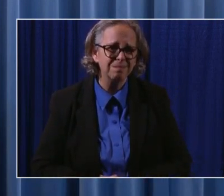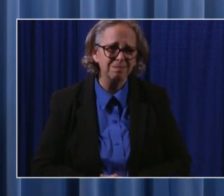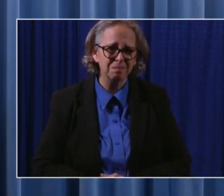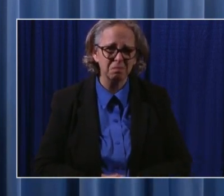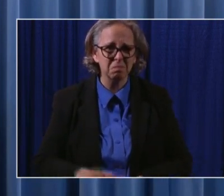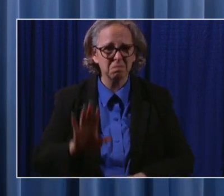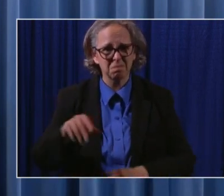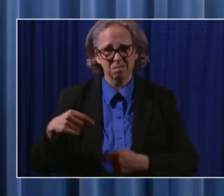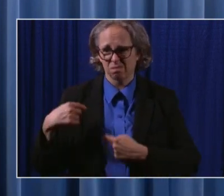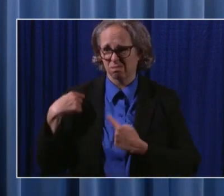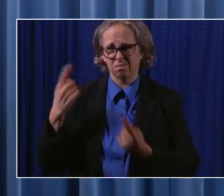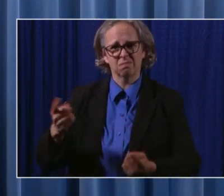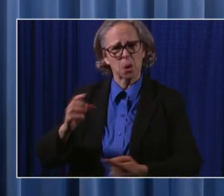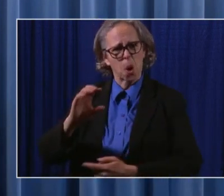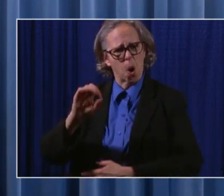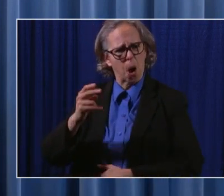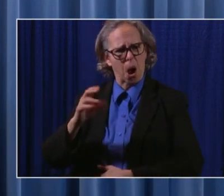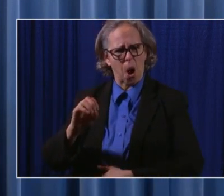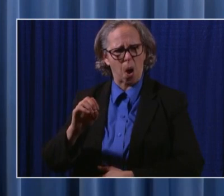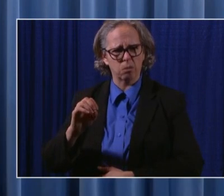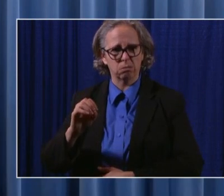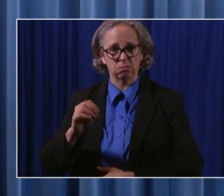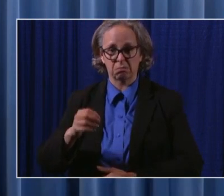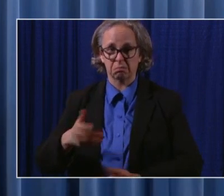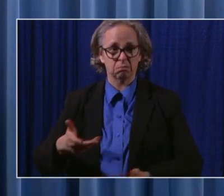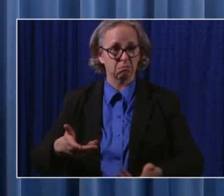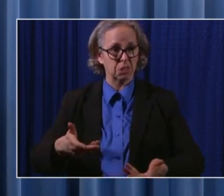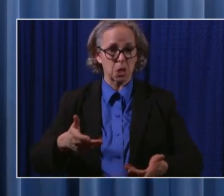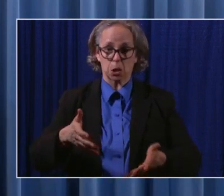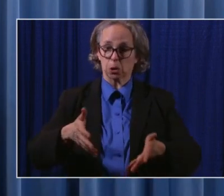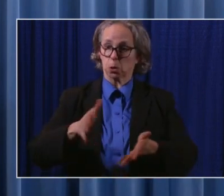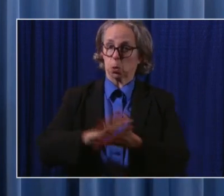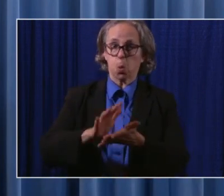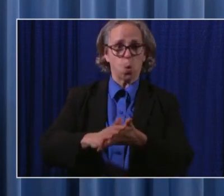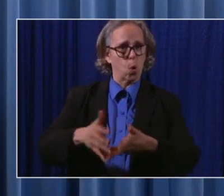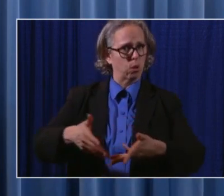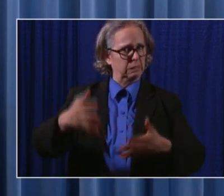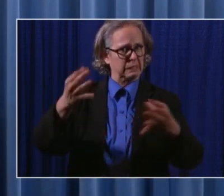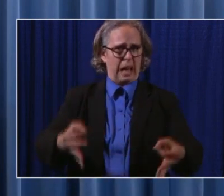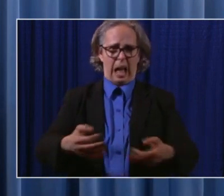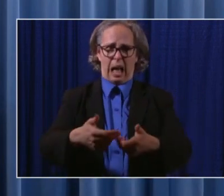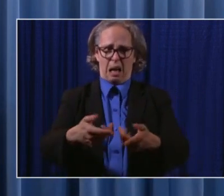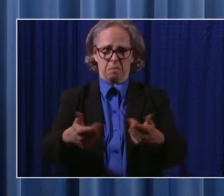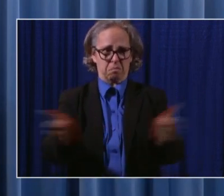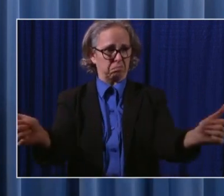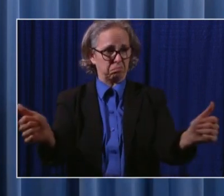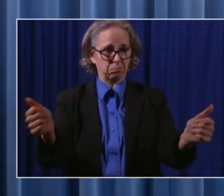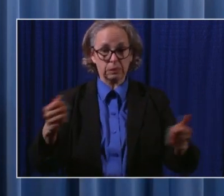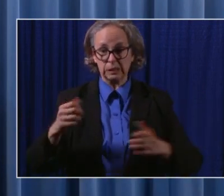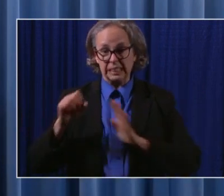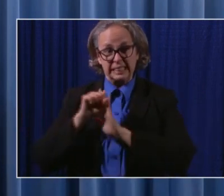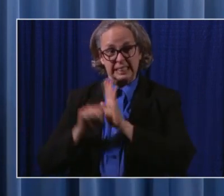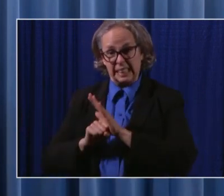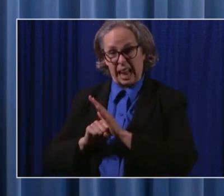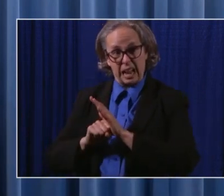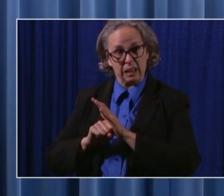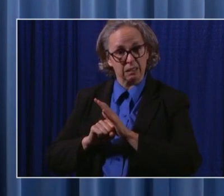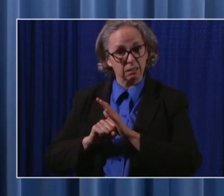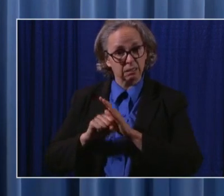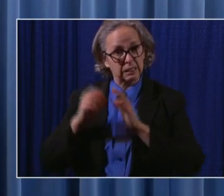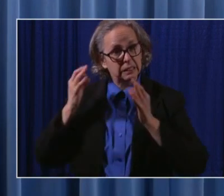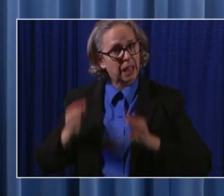own decisions. We even let schools in this state decide when they start school. We let them decide all kinds of different things. And that's because we have